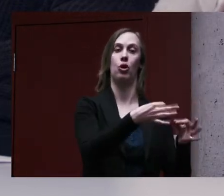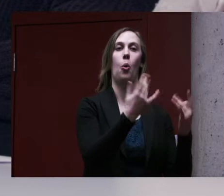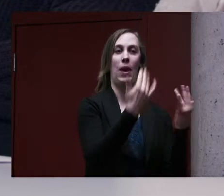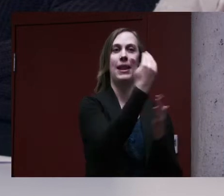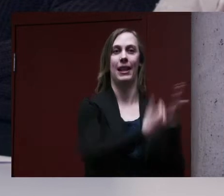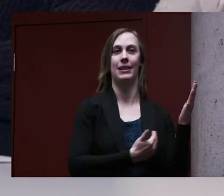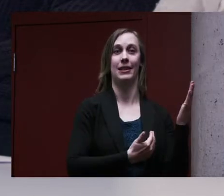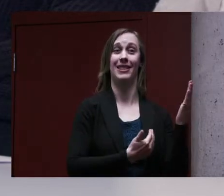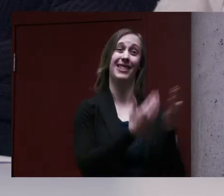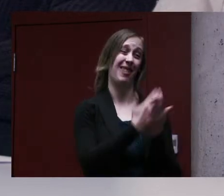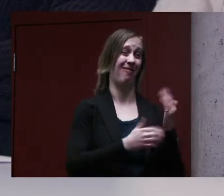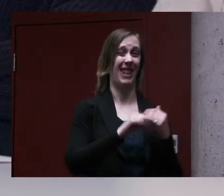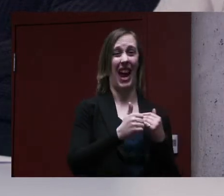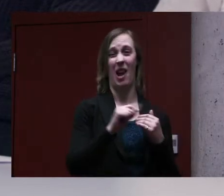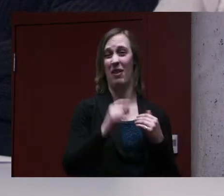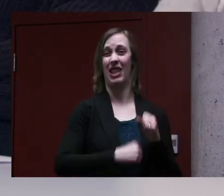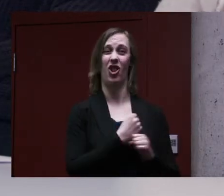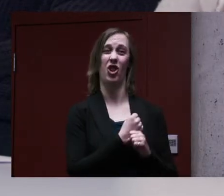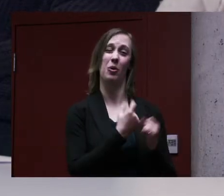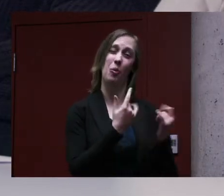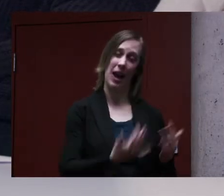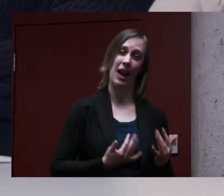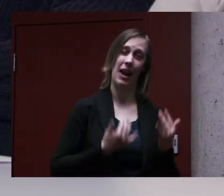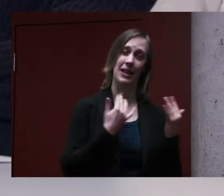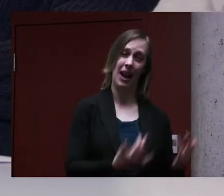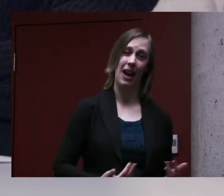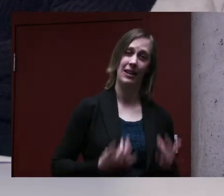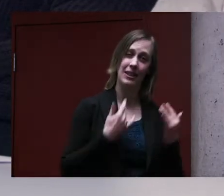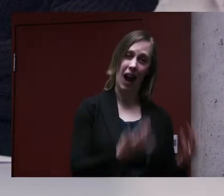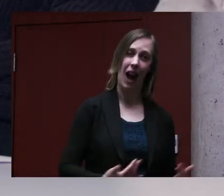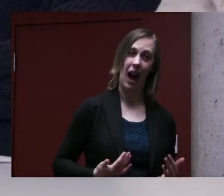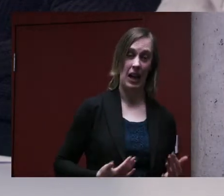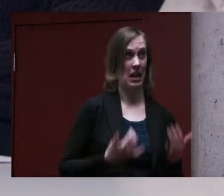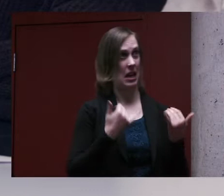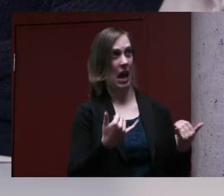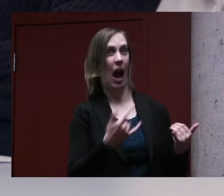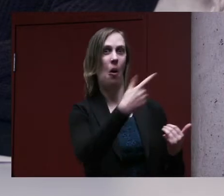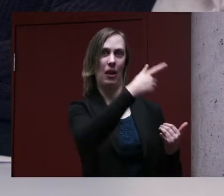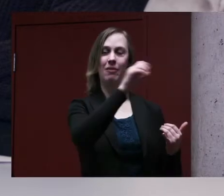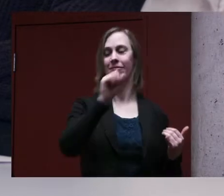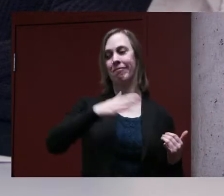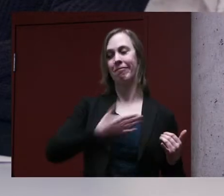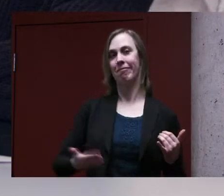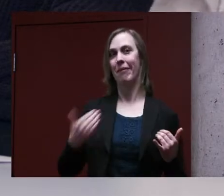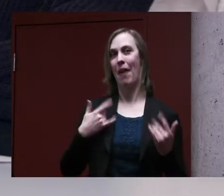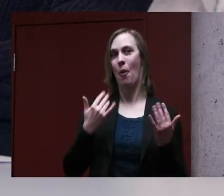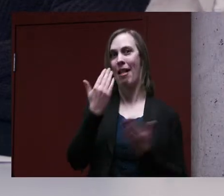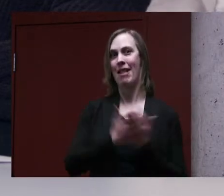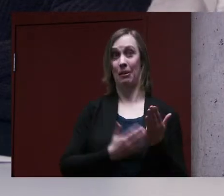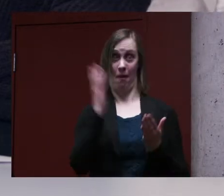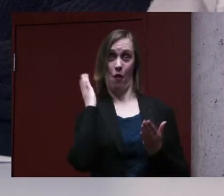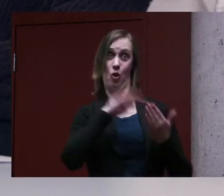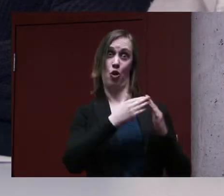cases, wait lists that they now admit that they have wait lists. There was a time when community services kind of didn't even really admit to